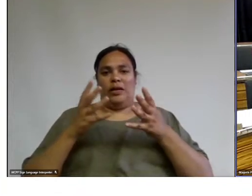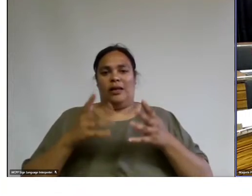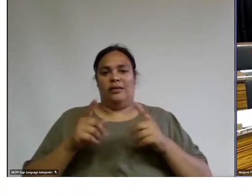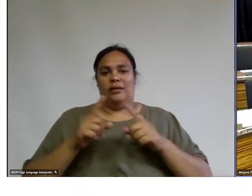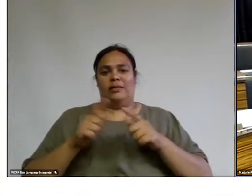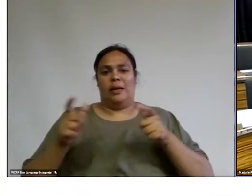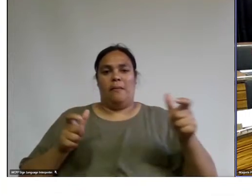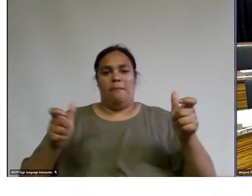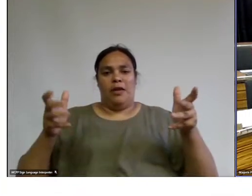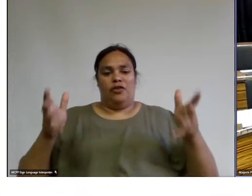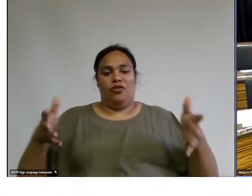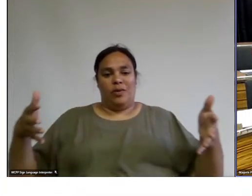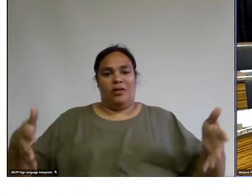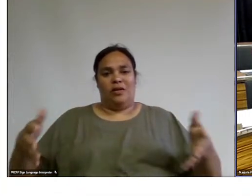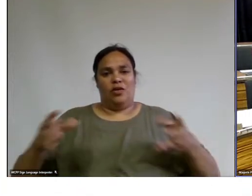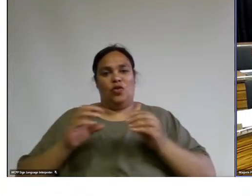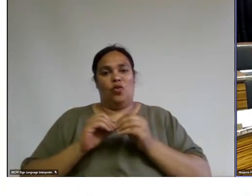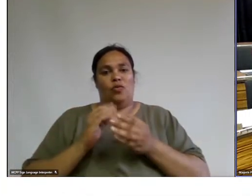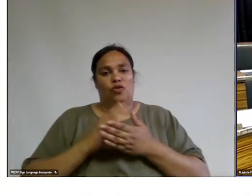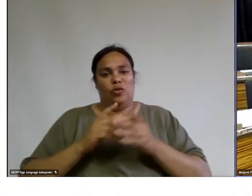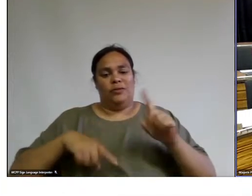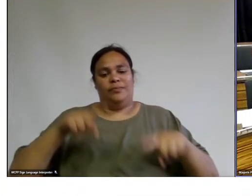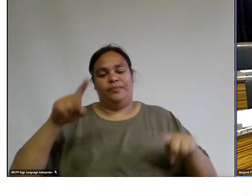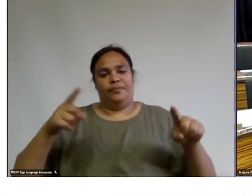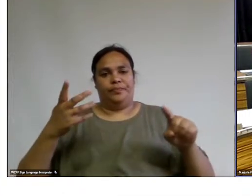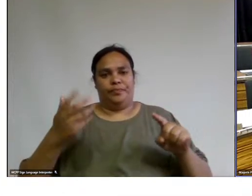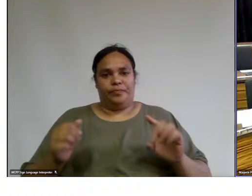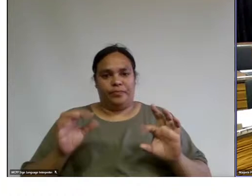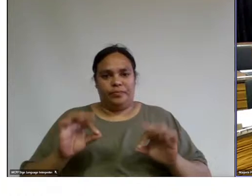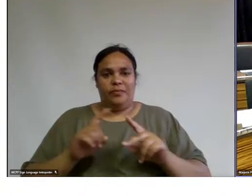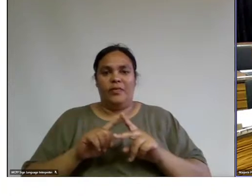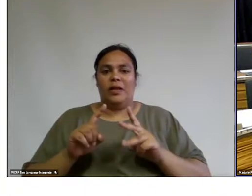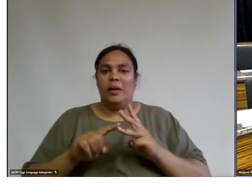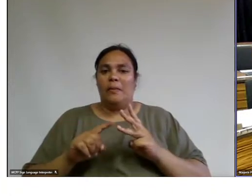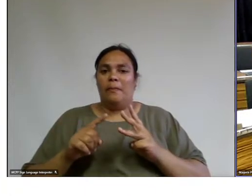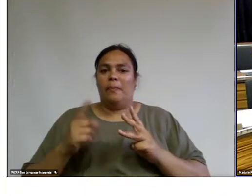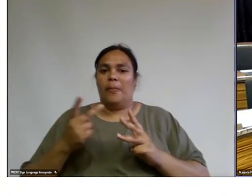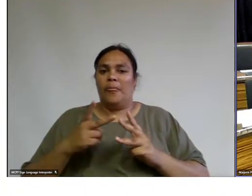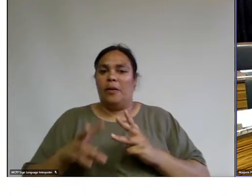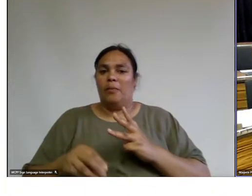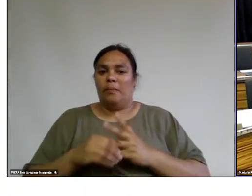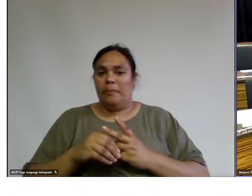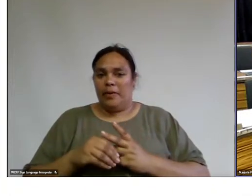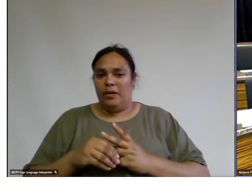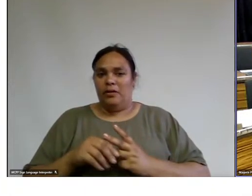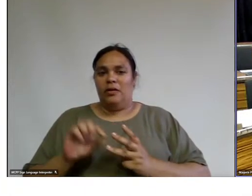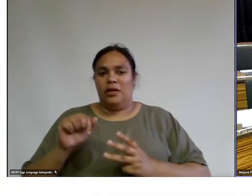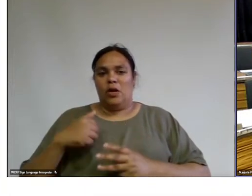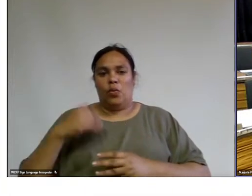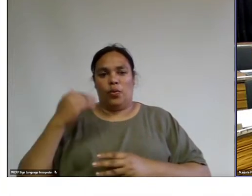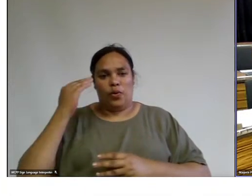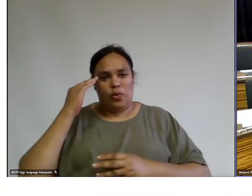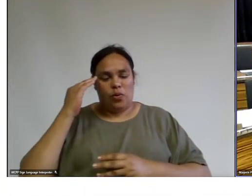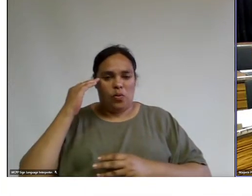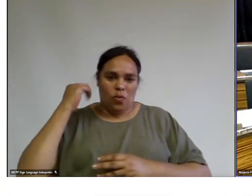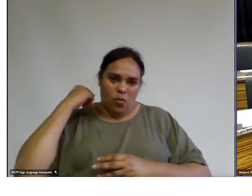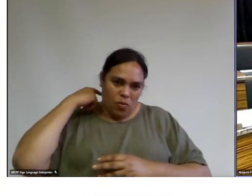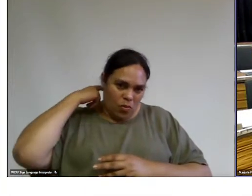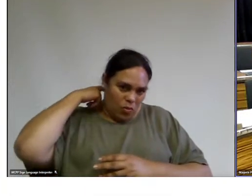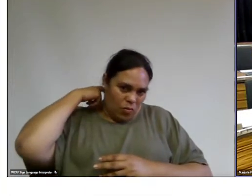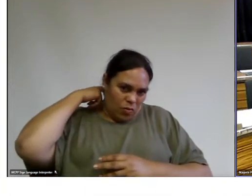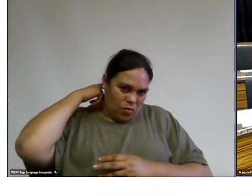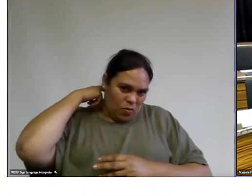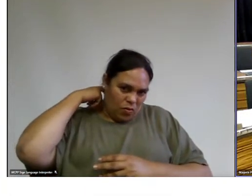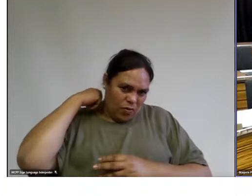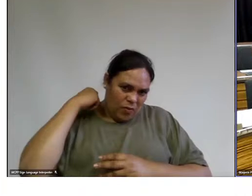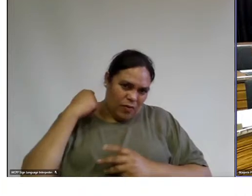team, to make sure that does happen. Having said that, though, Chair, we know also that as we go through the